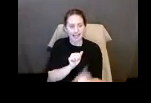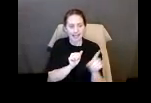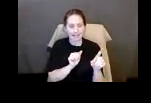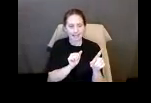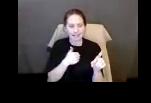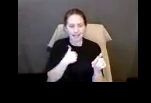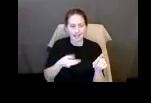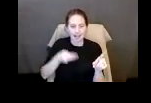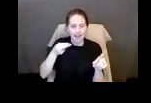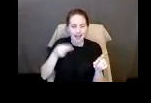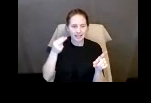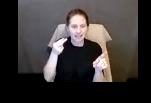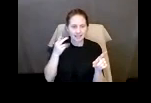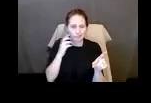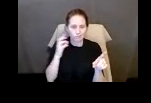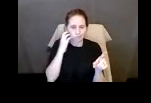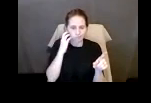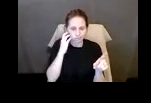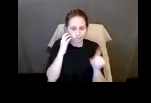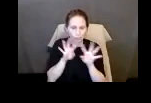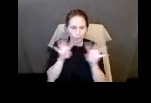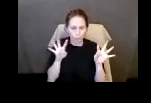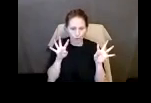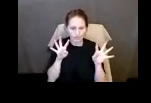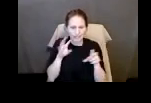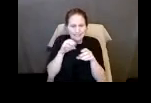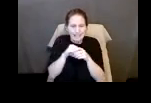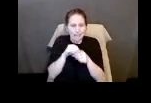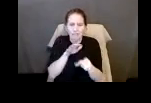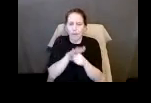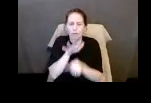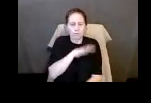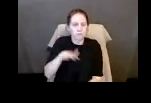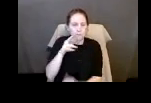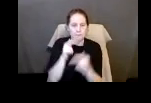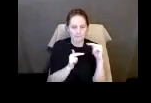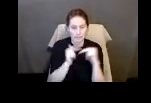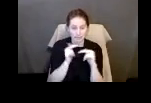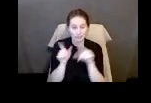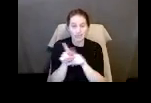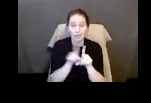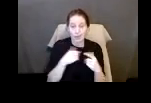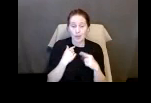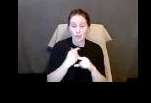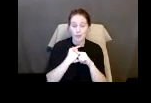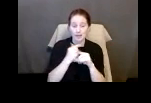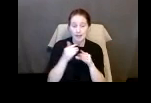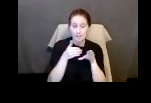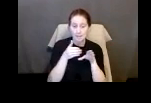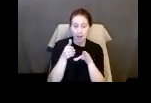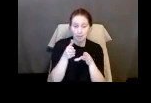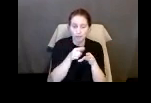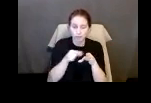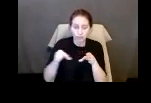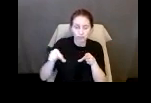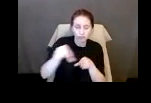the highest and thickest walls within the entire building. It also has the protective path around the